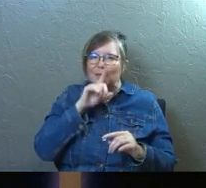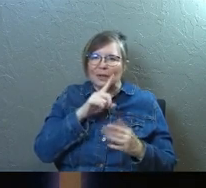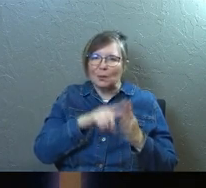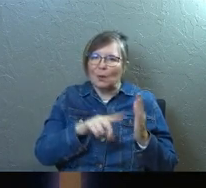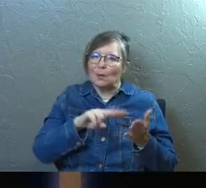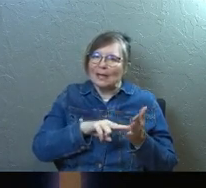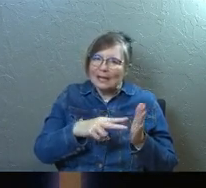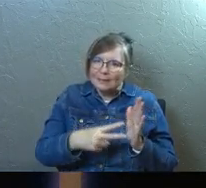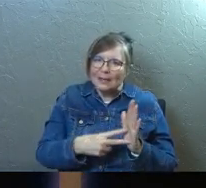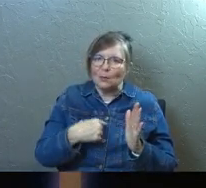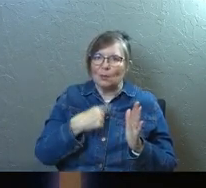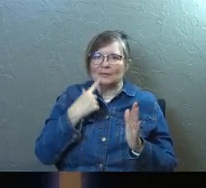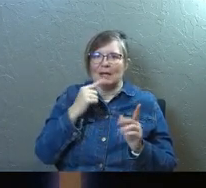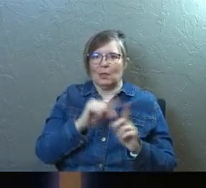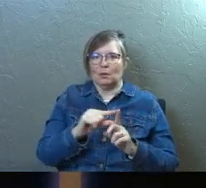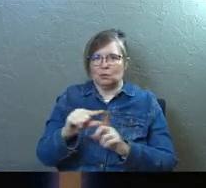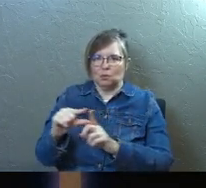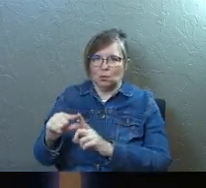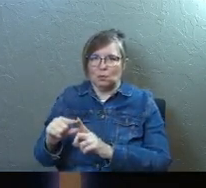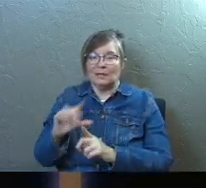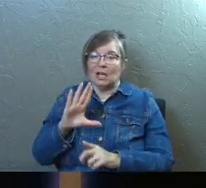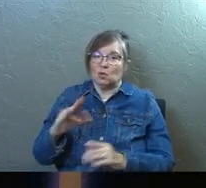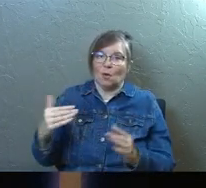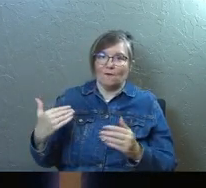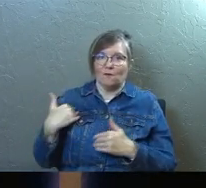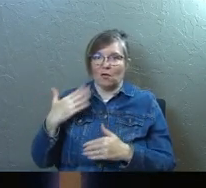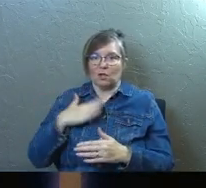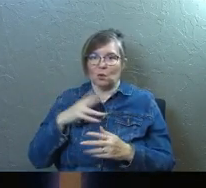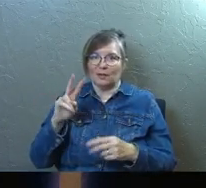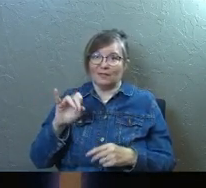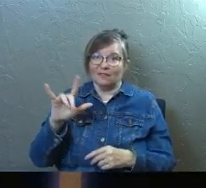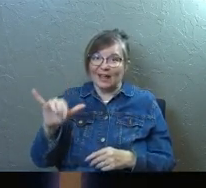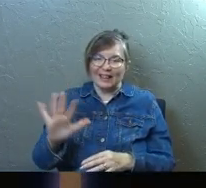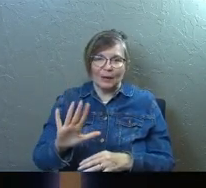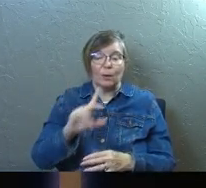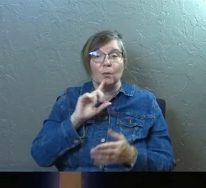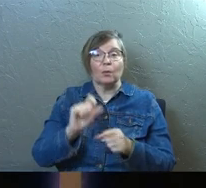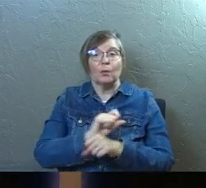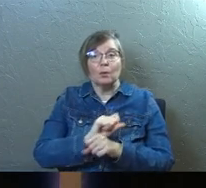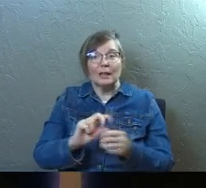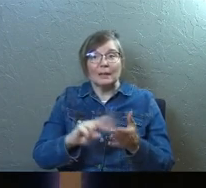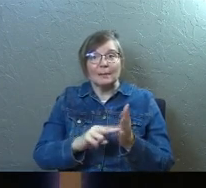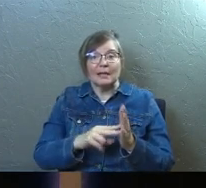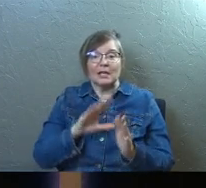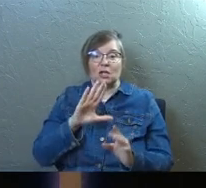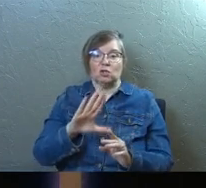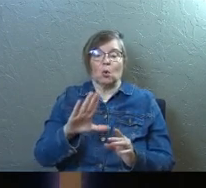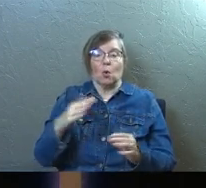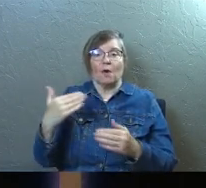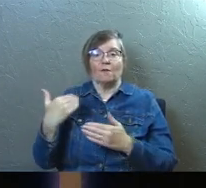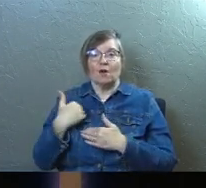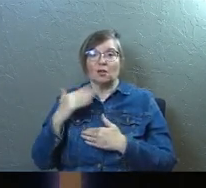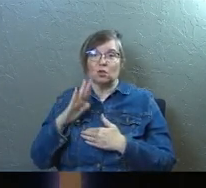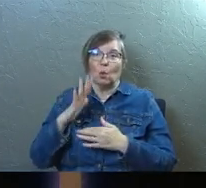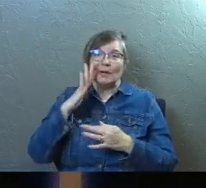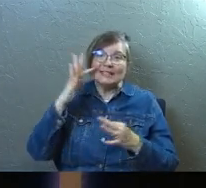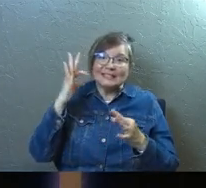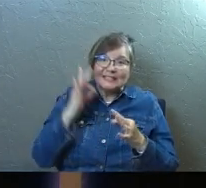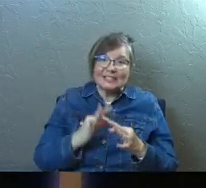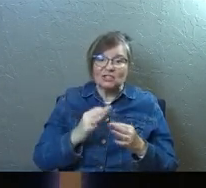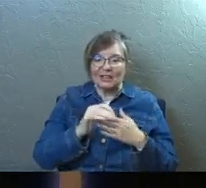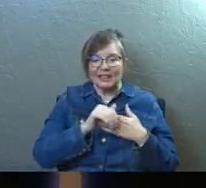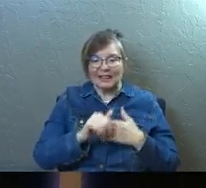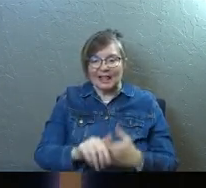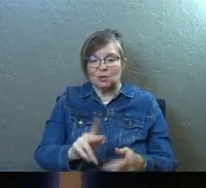really what we mean when we say those words, it's your fault that you're in the valley. What we really mean is, it's your fault, was your decision